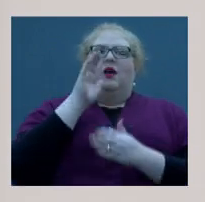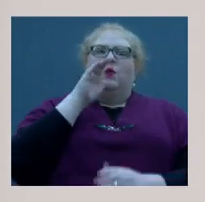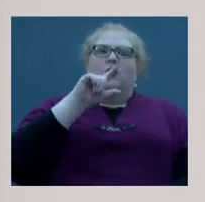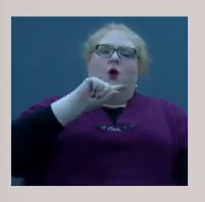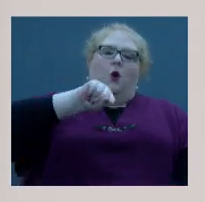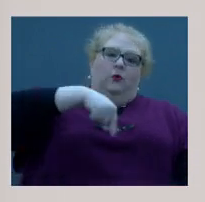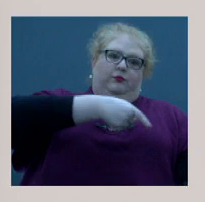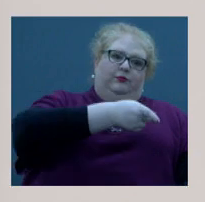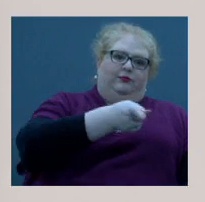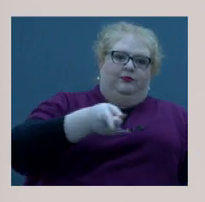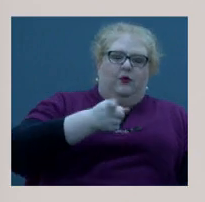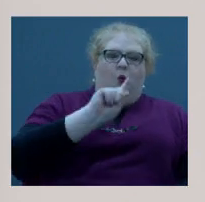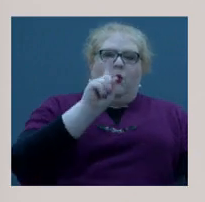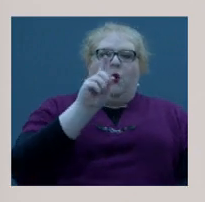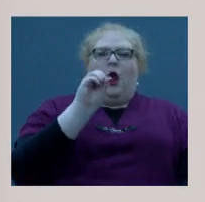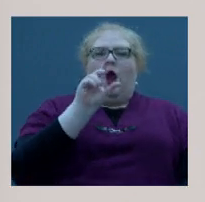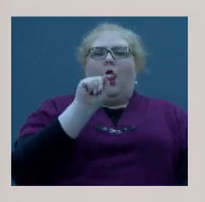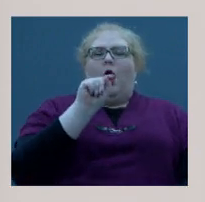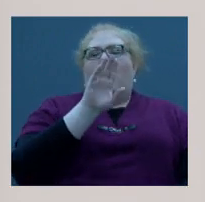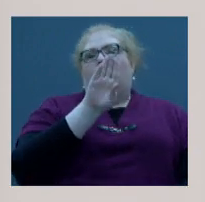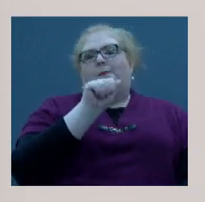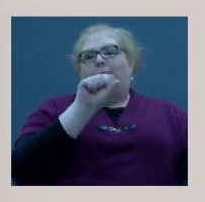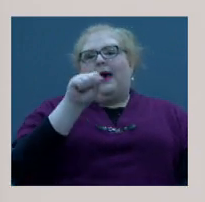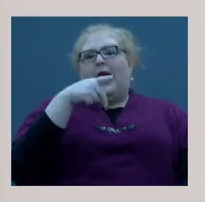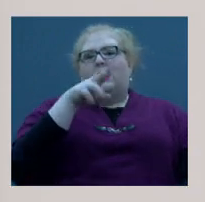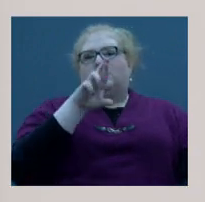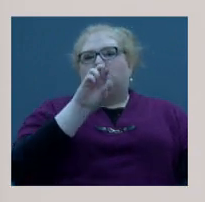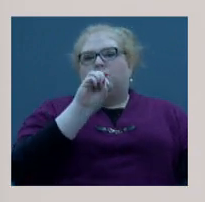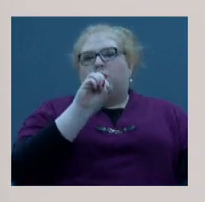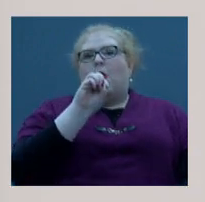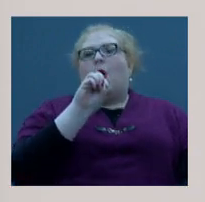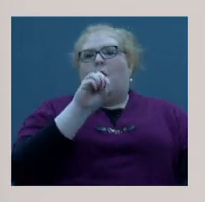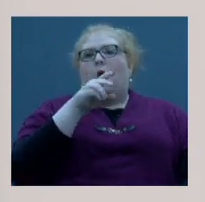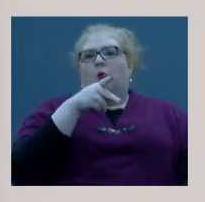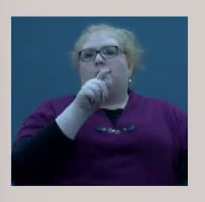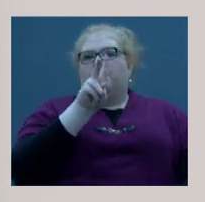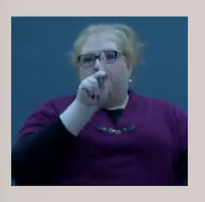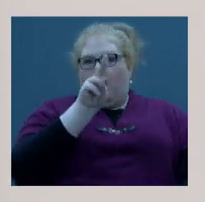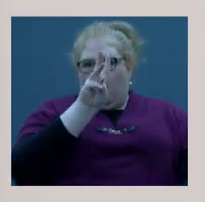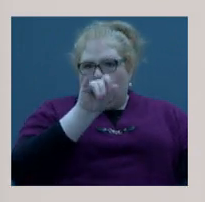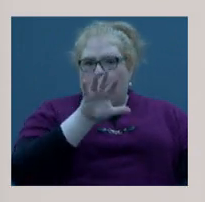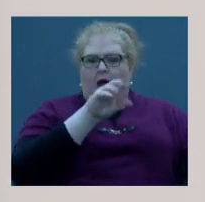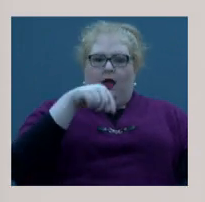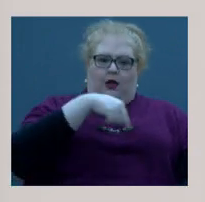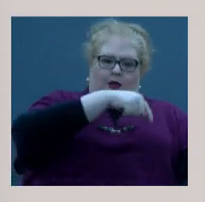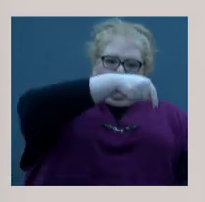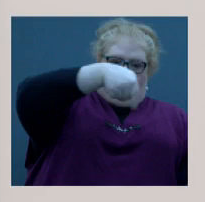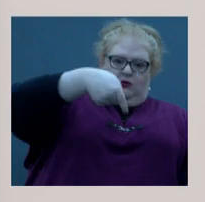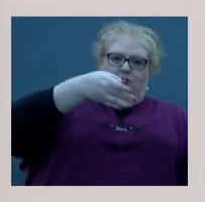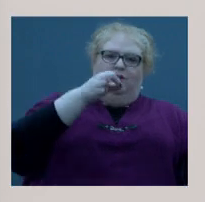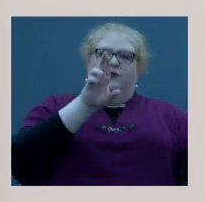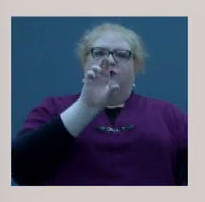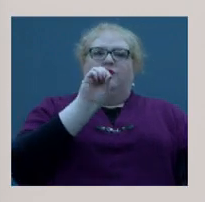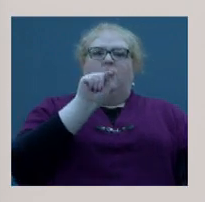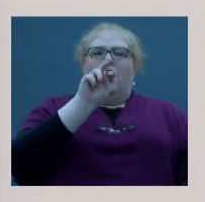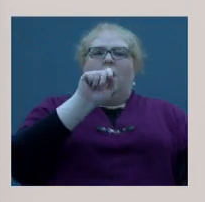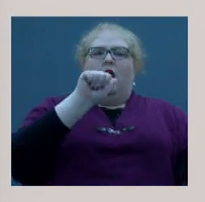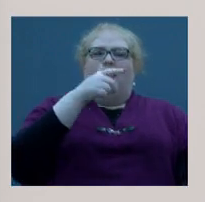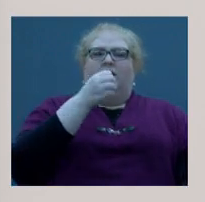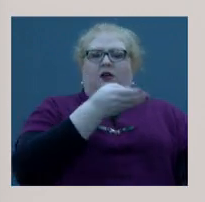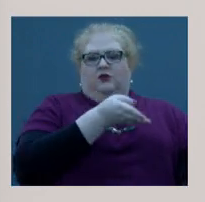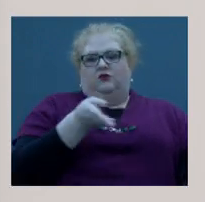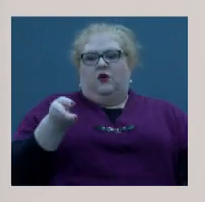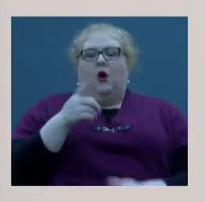road, AHD has expressed some big concerns about that. That is entirely in